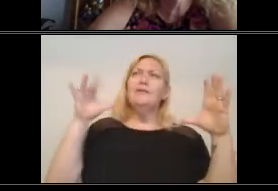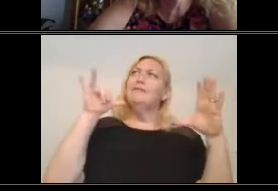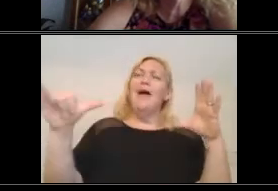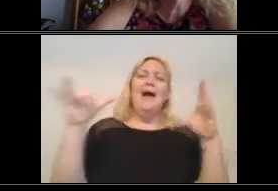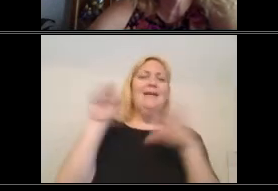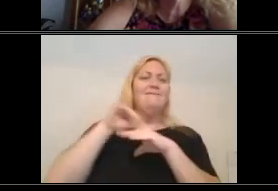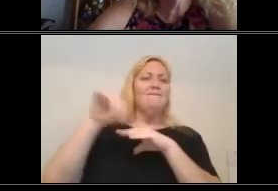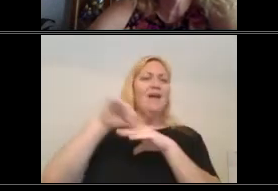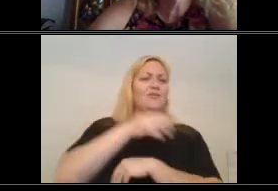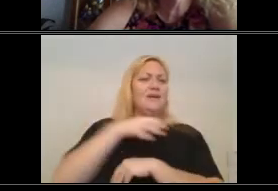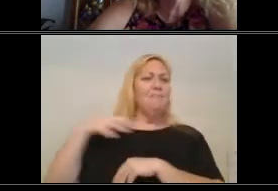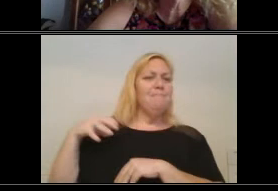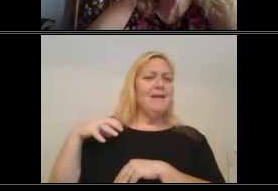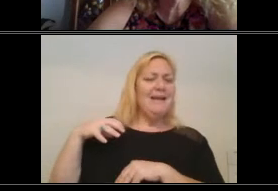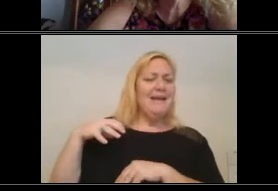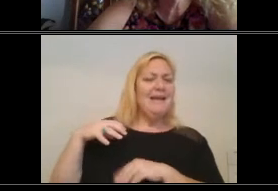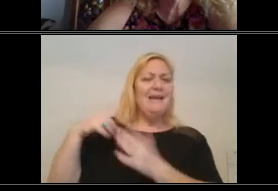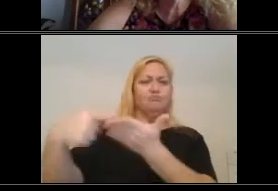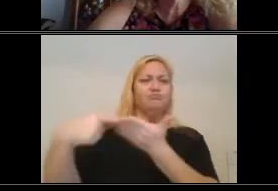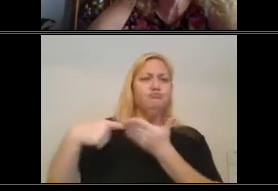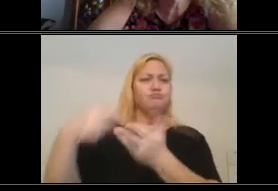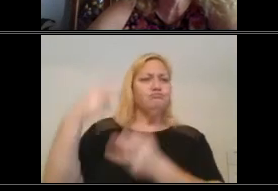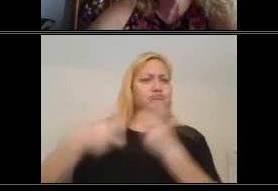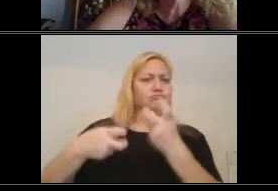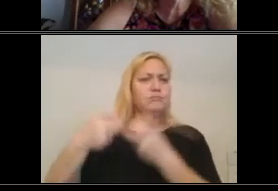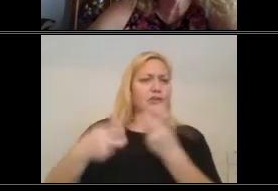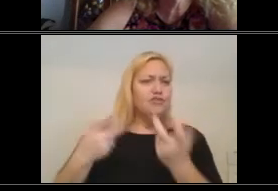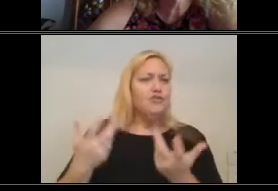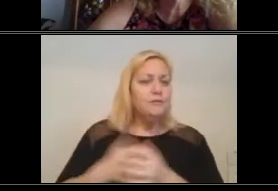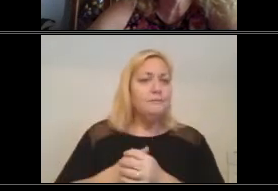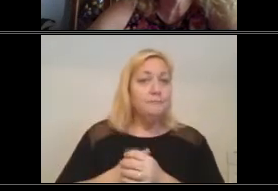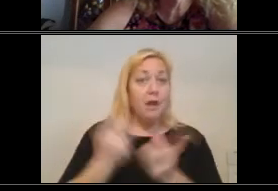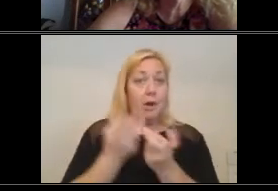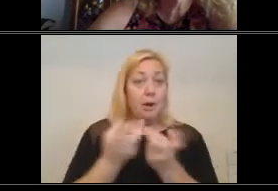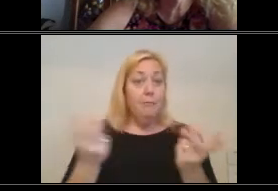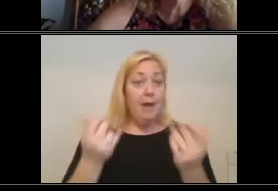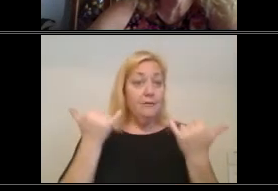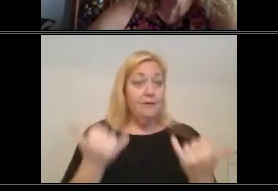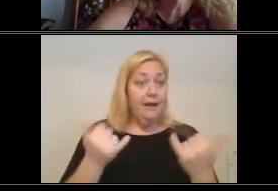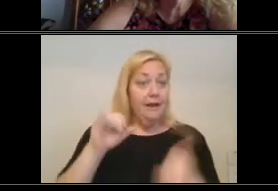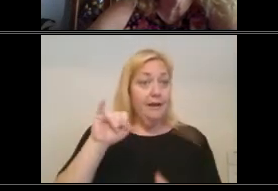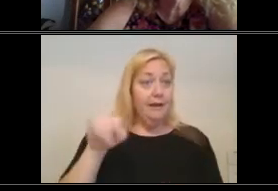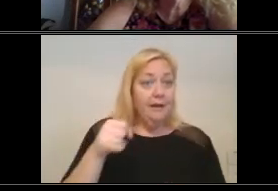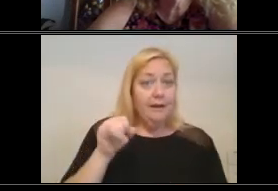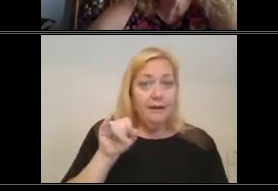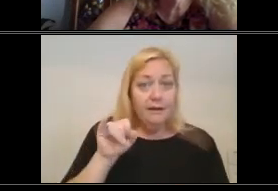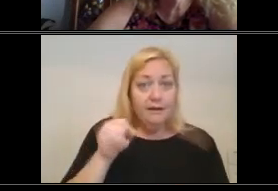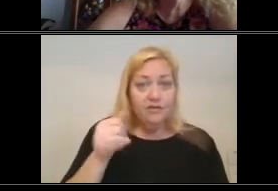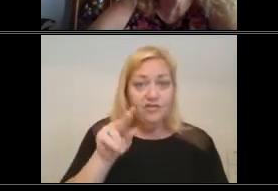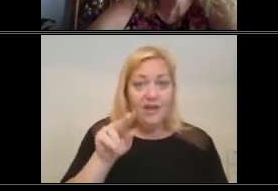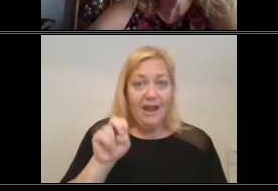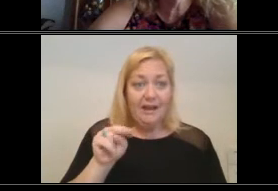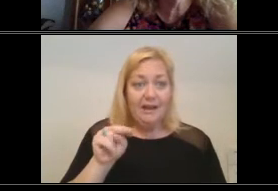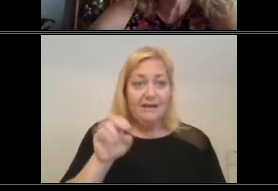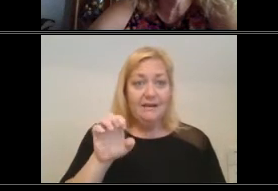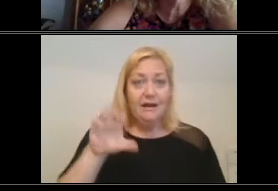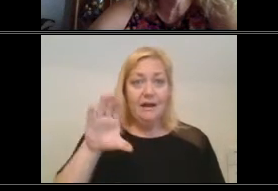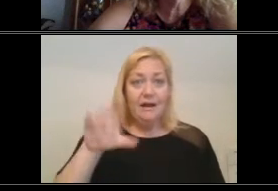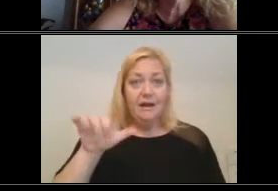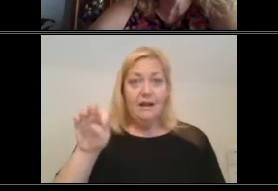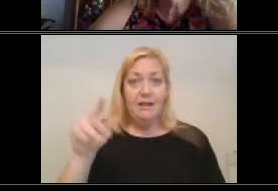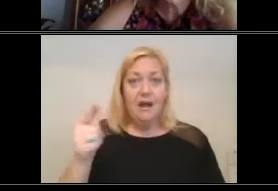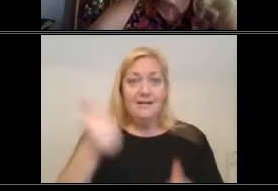committee addressing some of these issues? So on our panel today, we have Jane Clough, who is the Senior